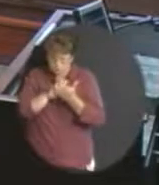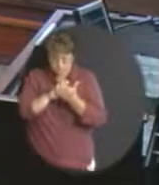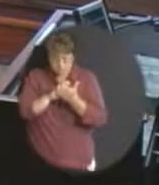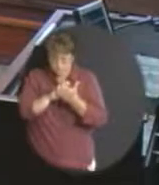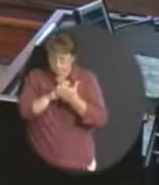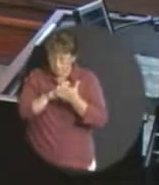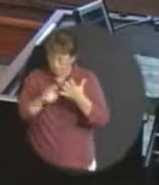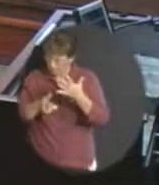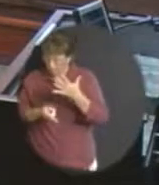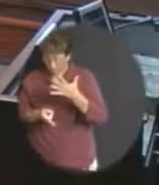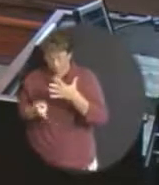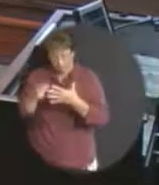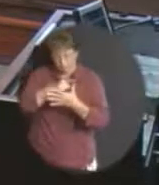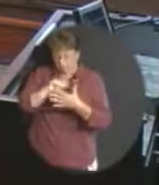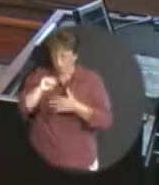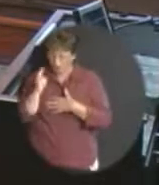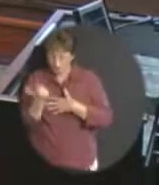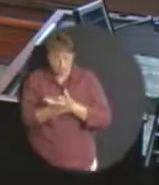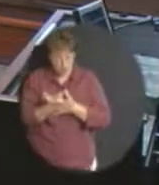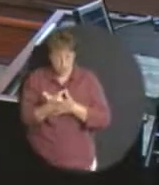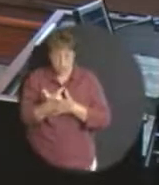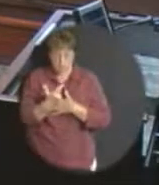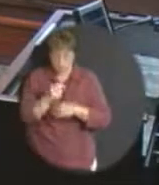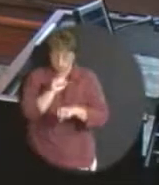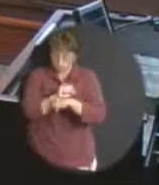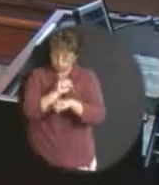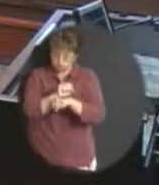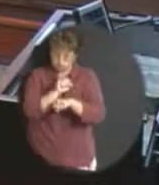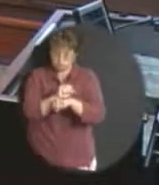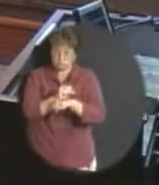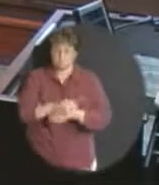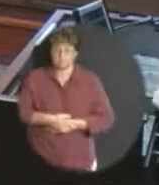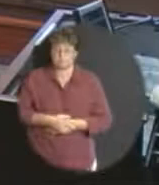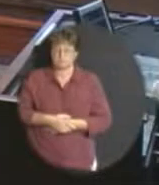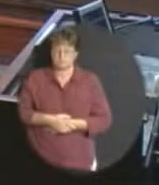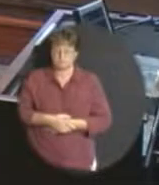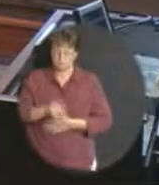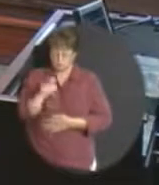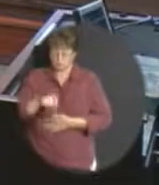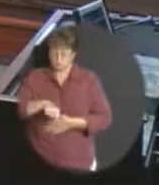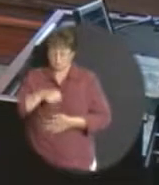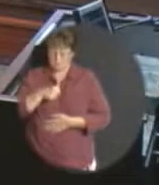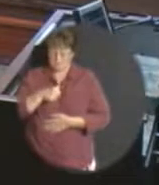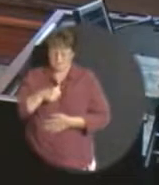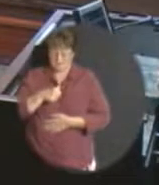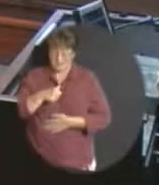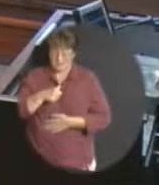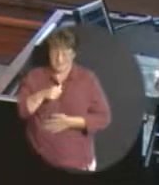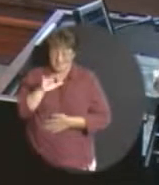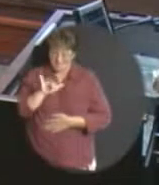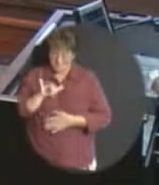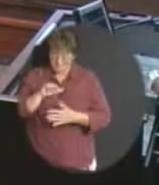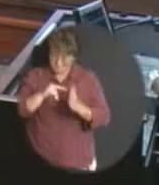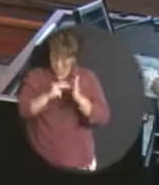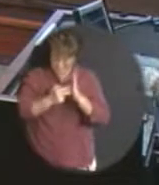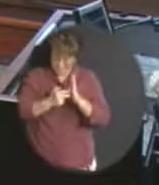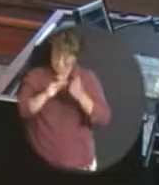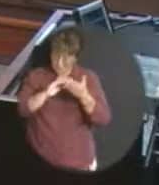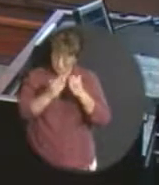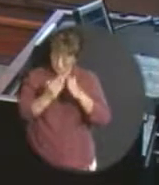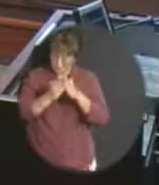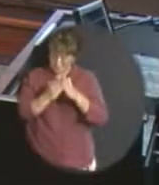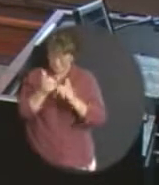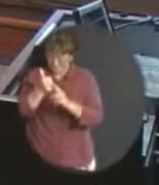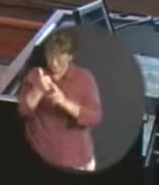leadership have done such a great job and so much hard work. Absolutely. And the community really needs to be proud of that. And I hope